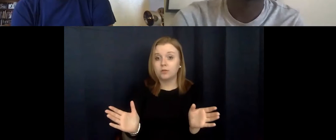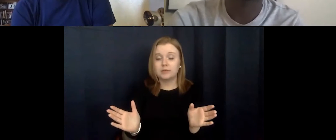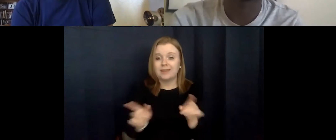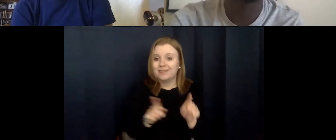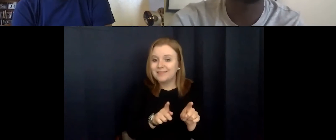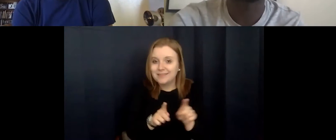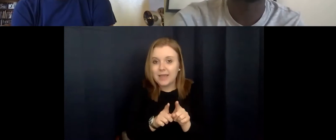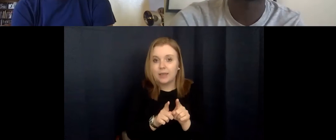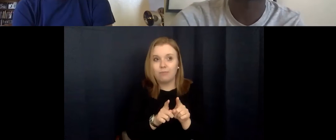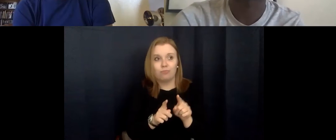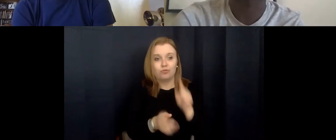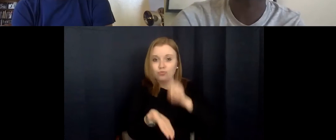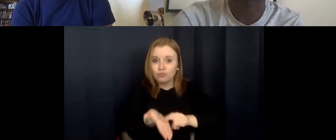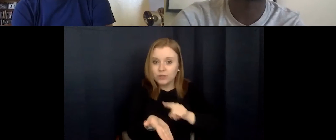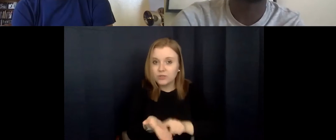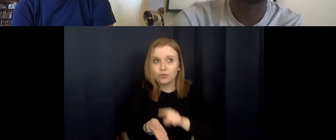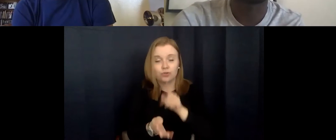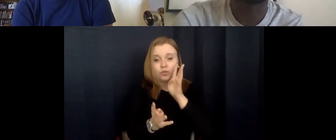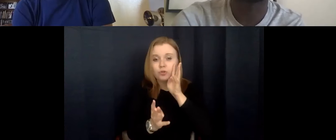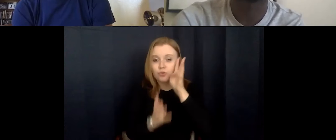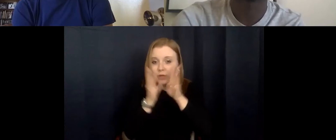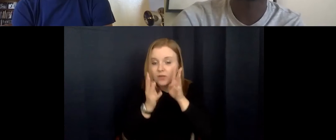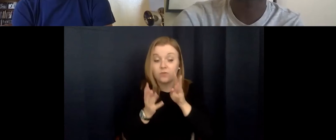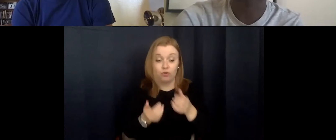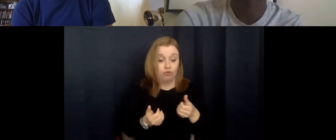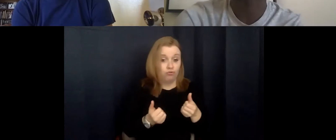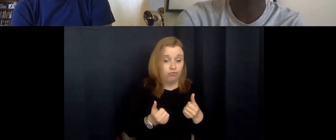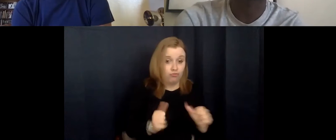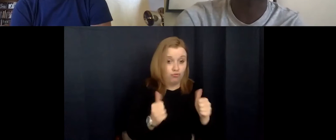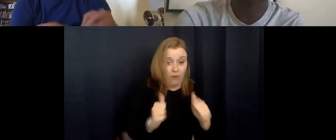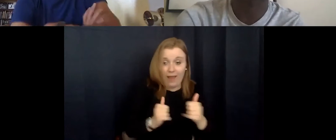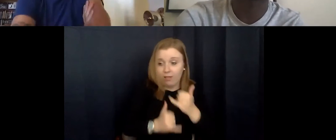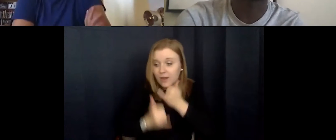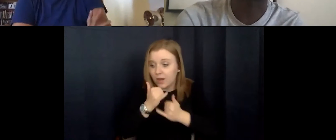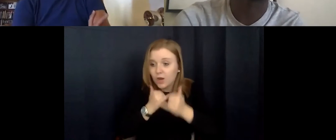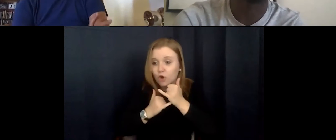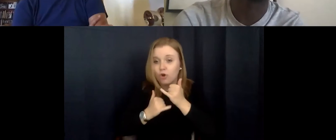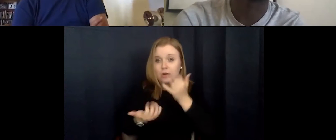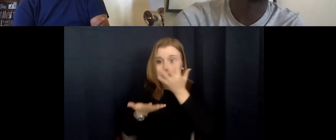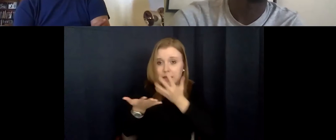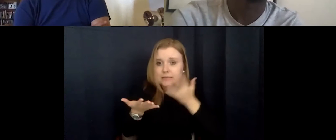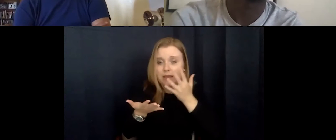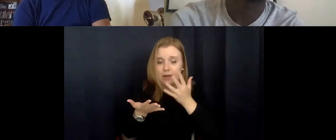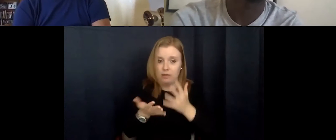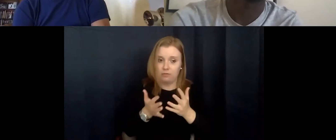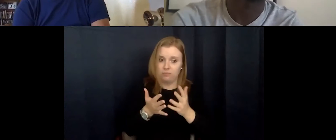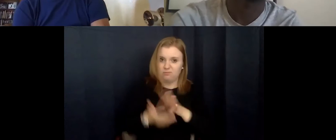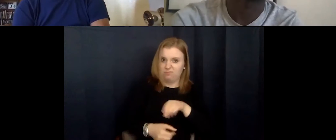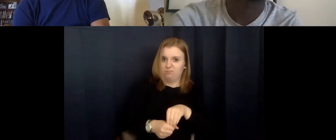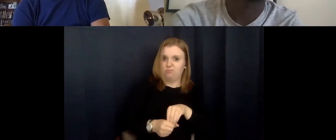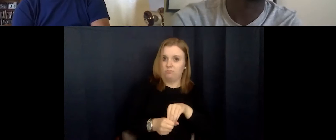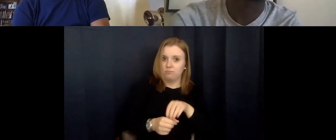research and creativity and trial and error and aesthetic like underpinning.